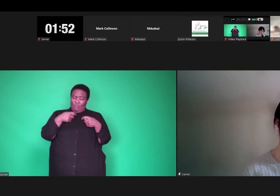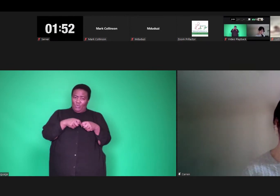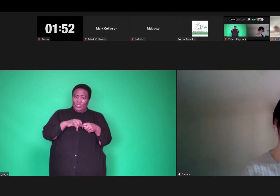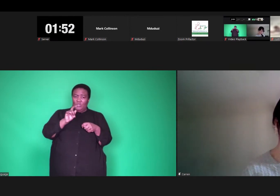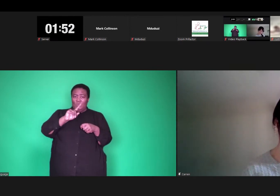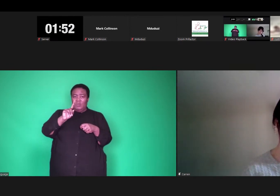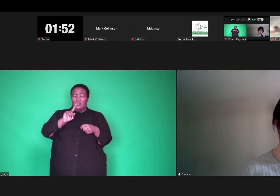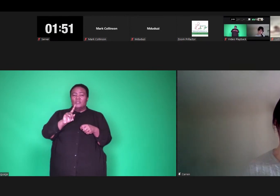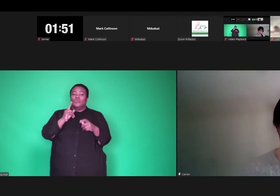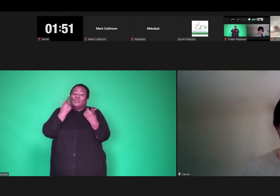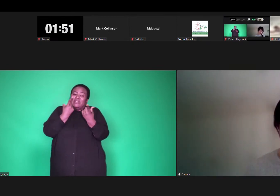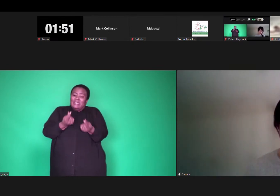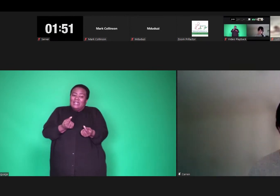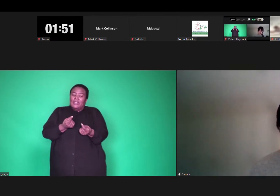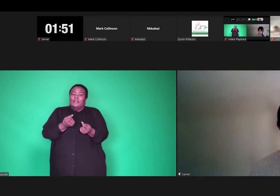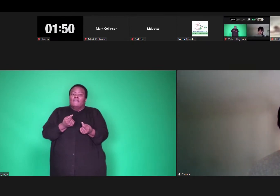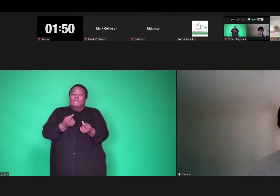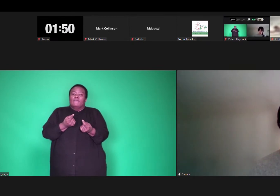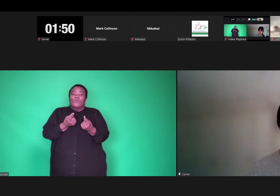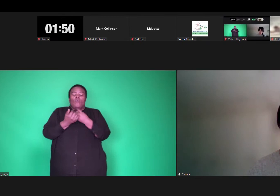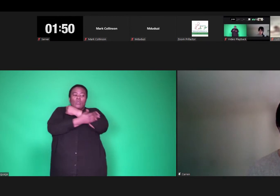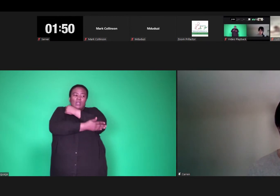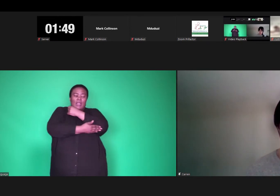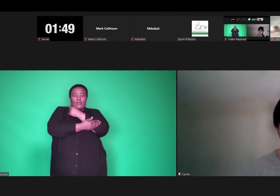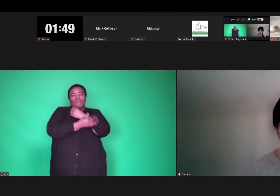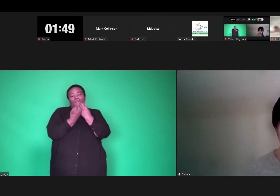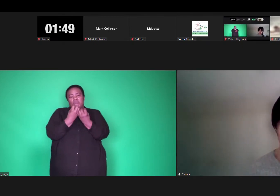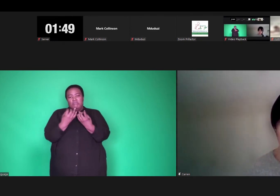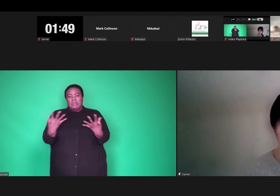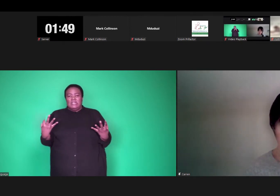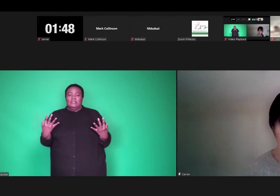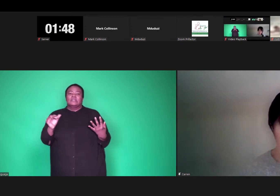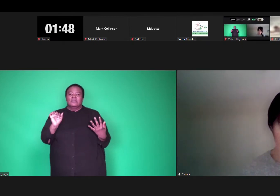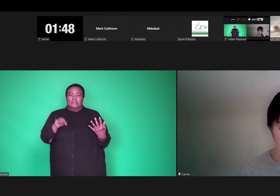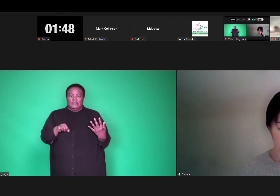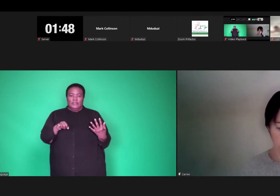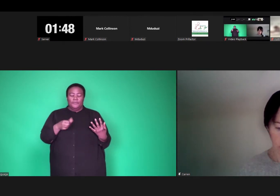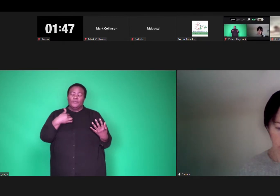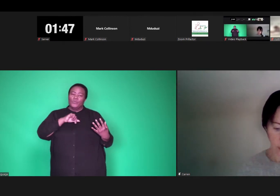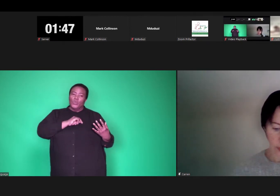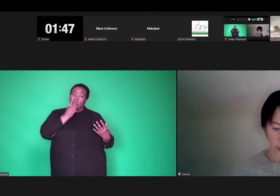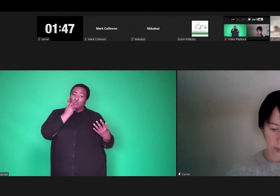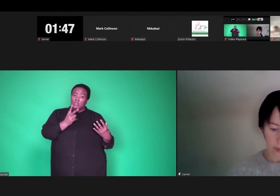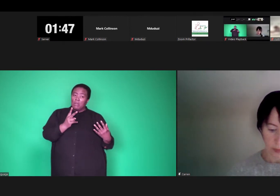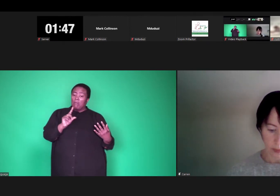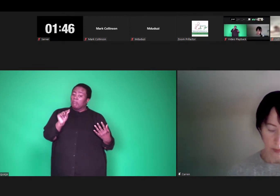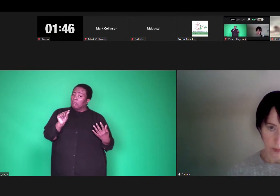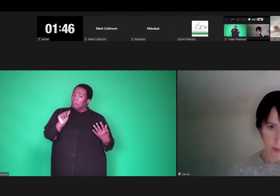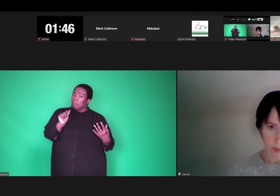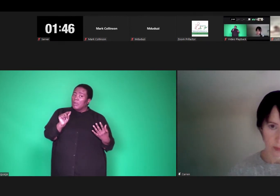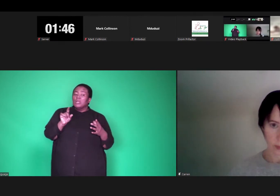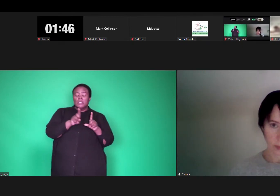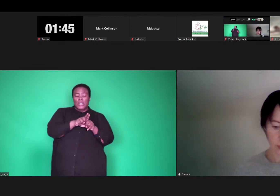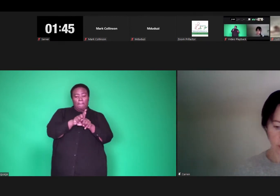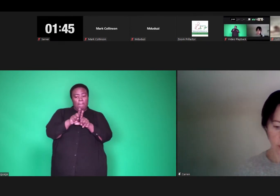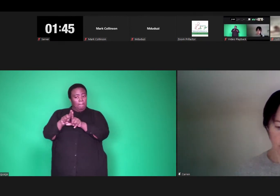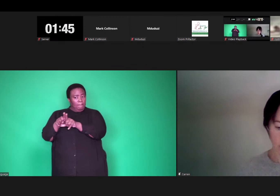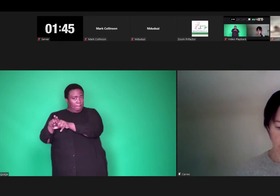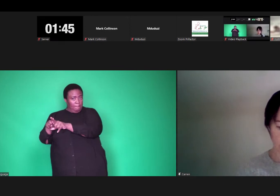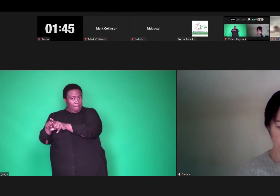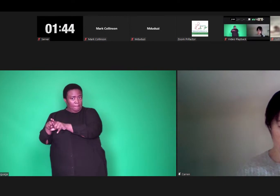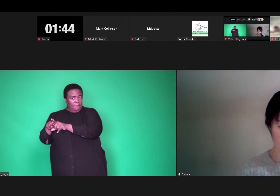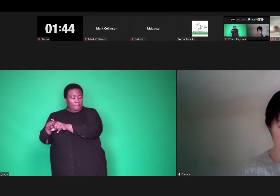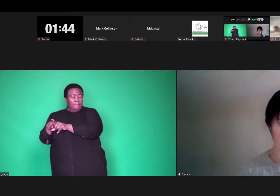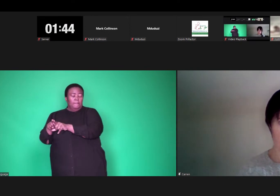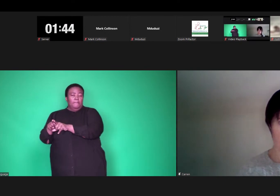we did it for many countries. And we noticed that it's actually the same for all